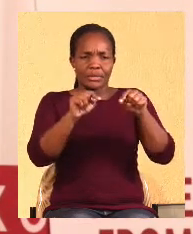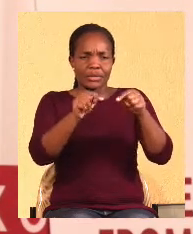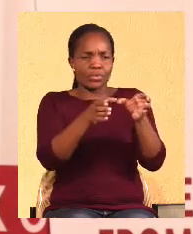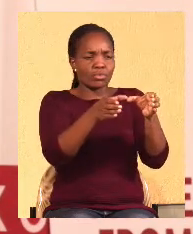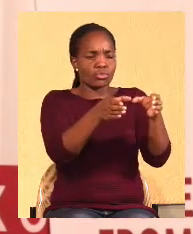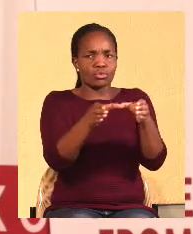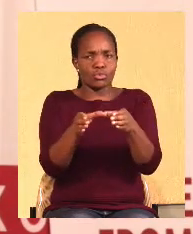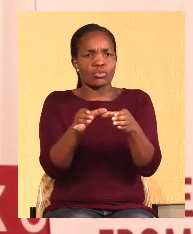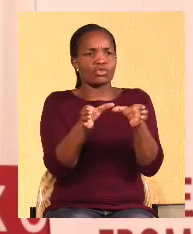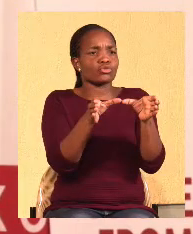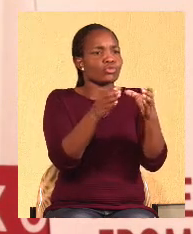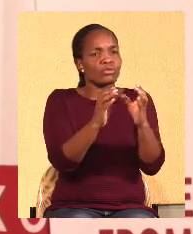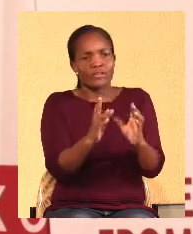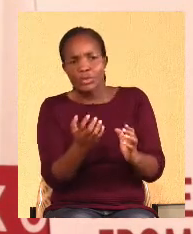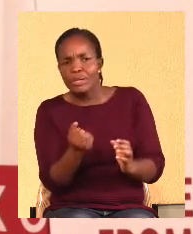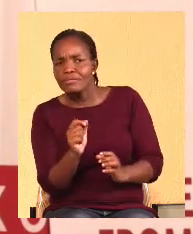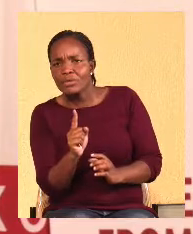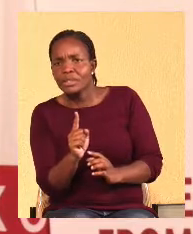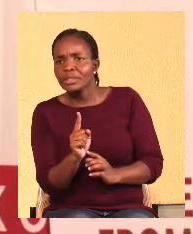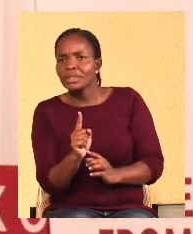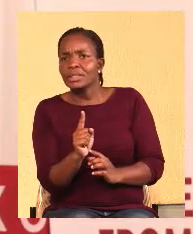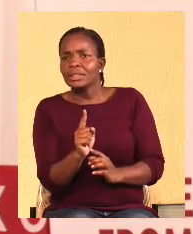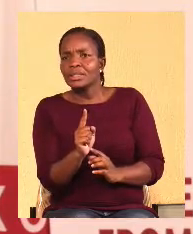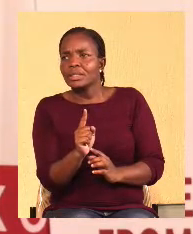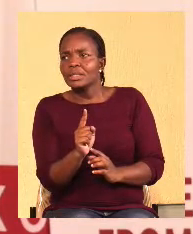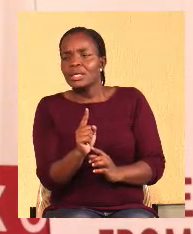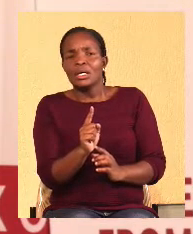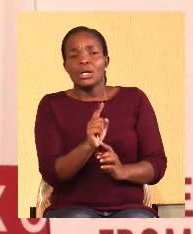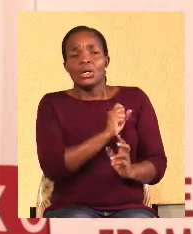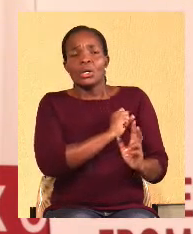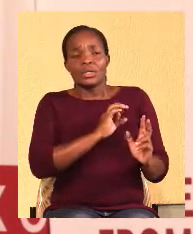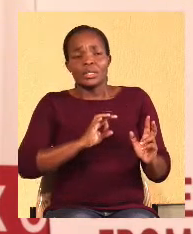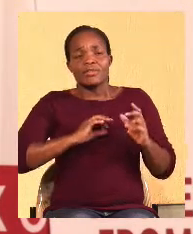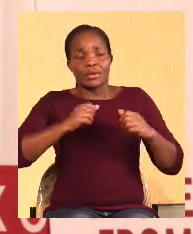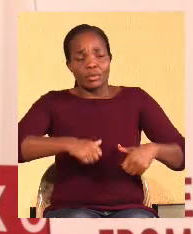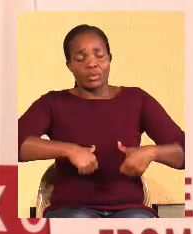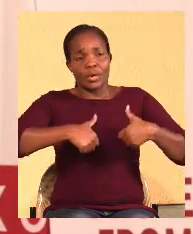This will include the health workers,